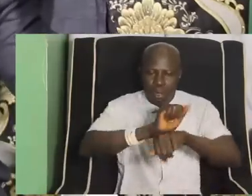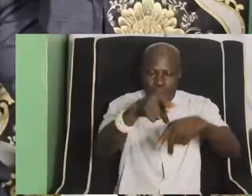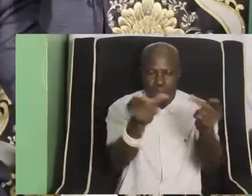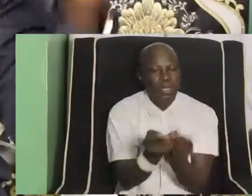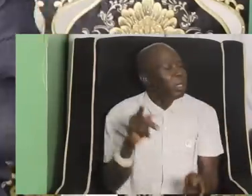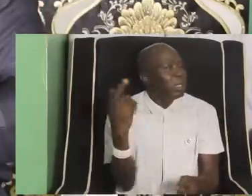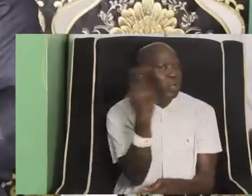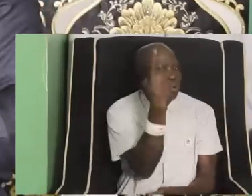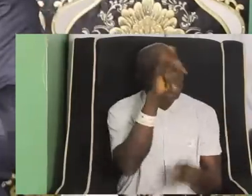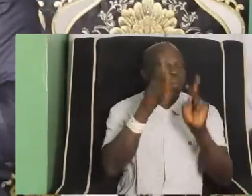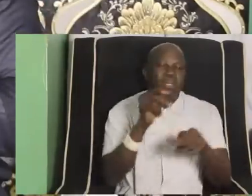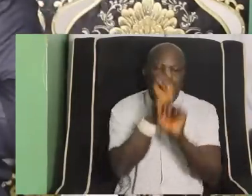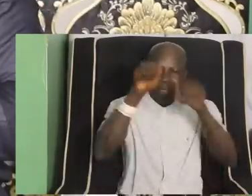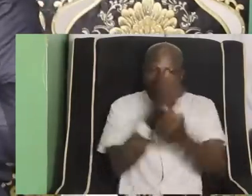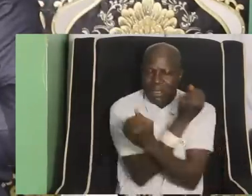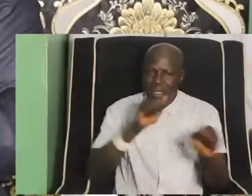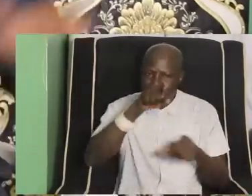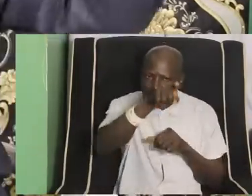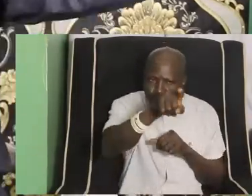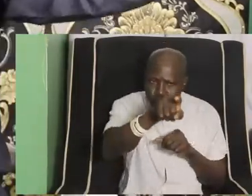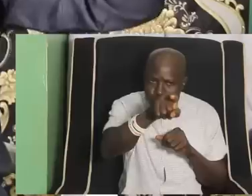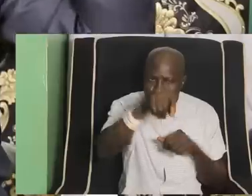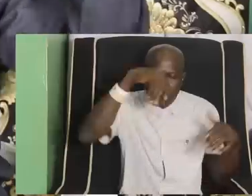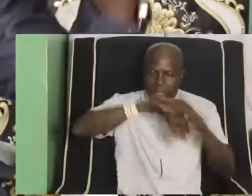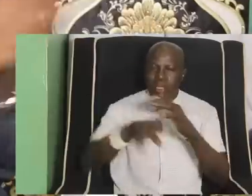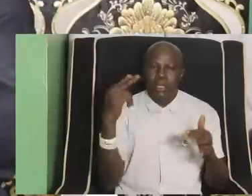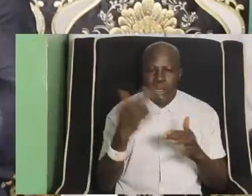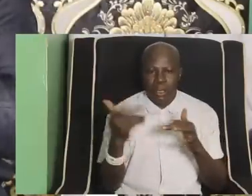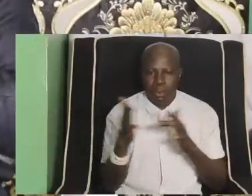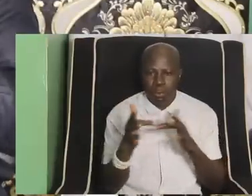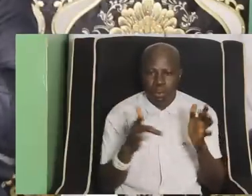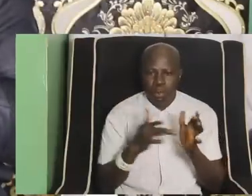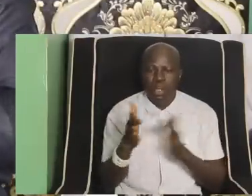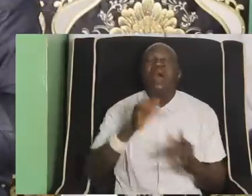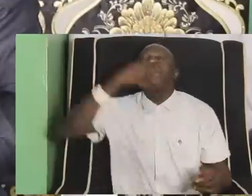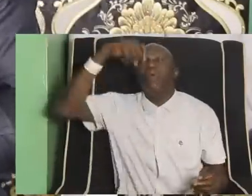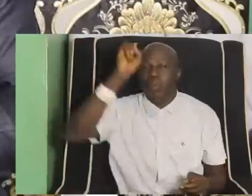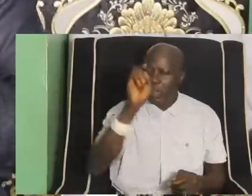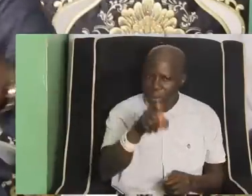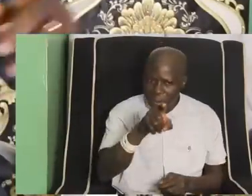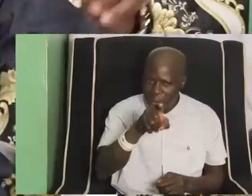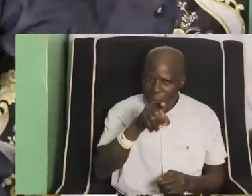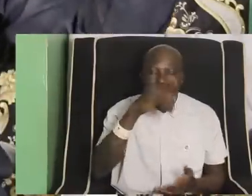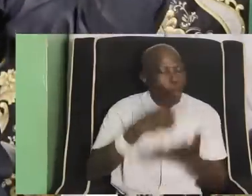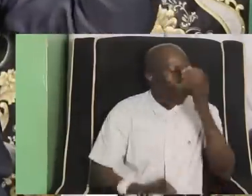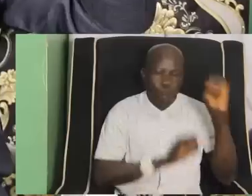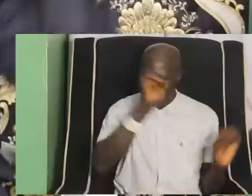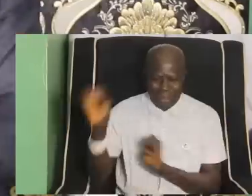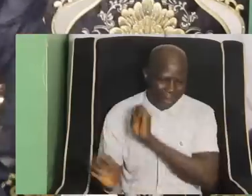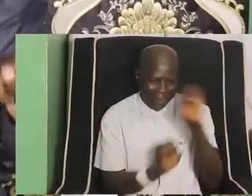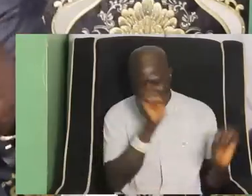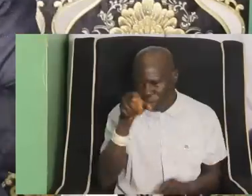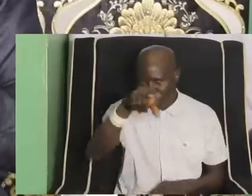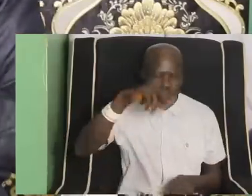gba la. The only person that can save. O na ni wo. Is you. Ma juda na kambade wu. Mo pa lase. I decree. Gbogbo ala kala ati yan